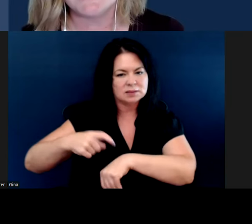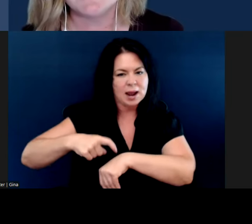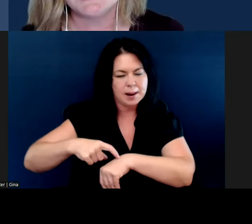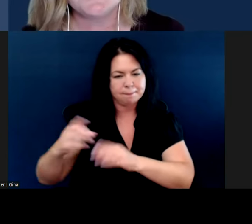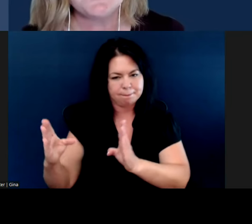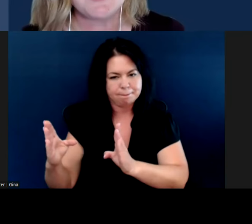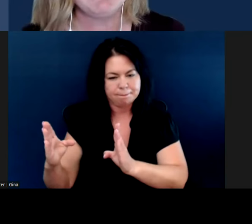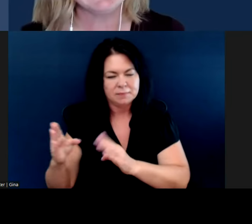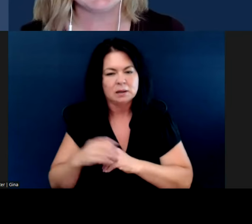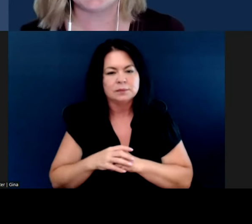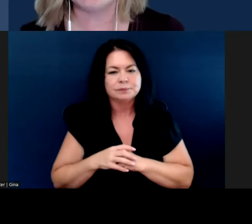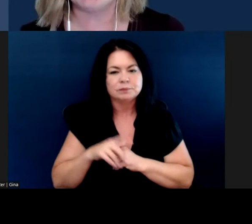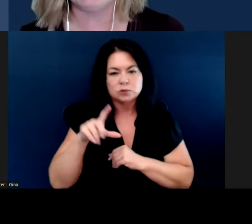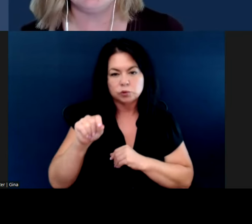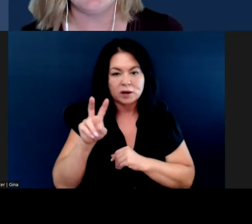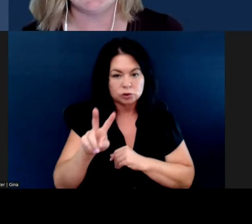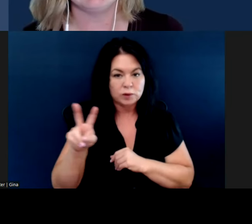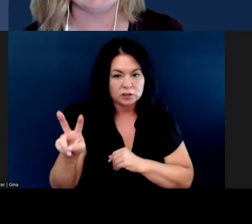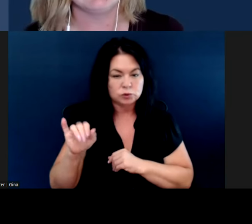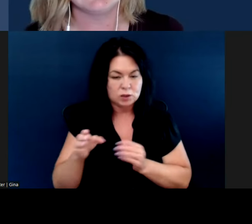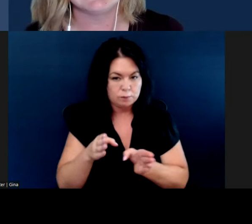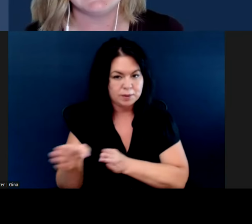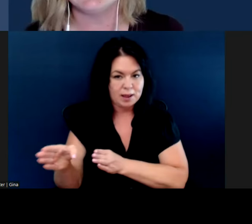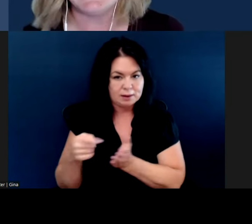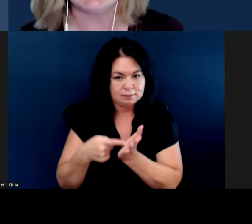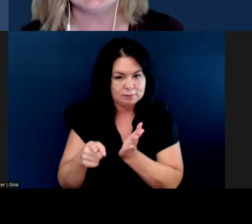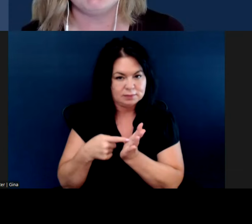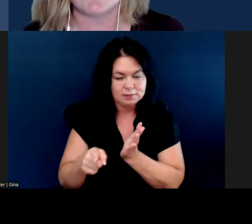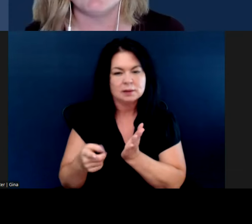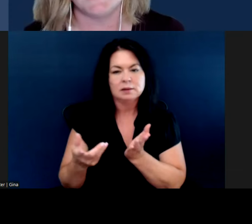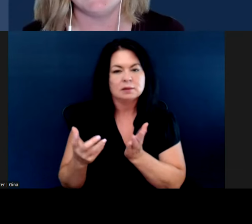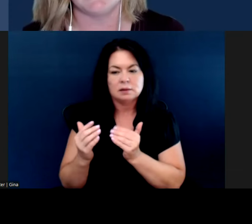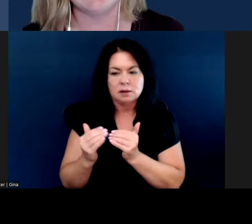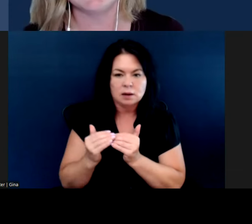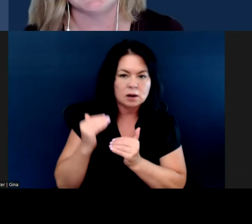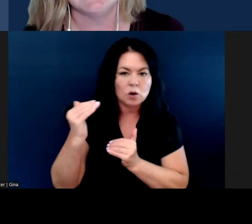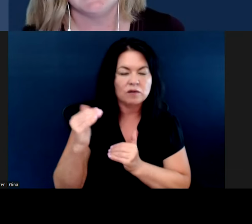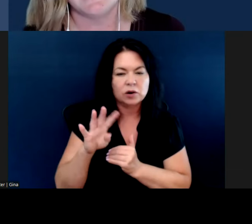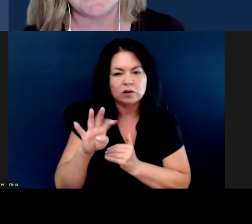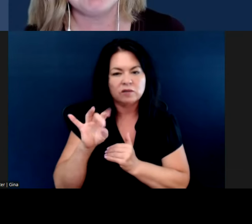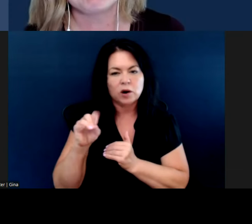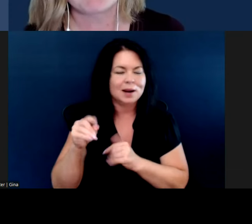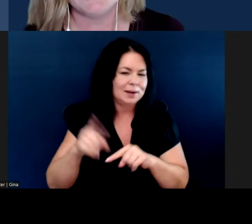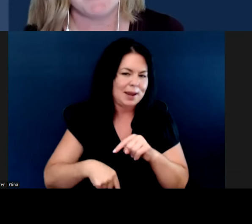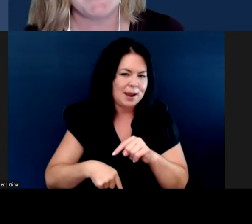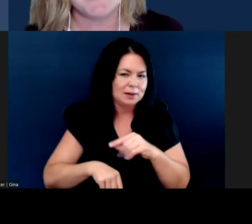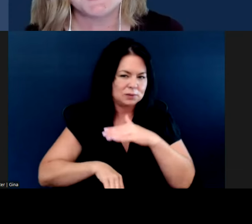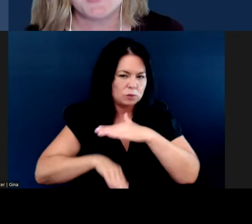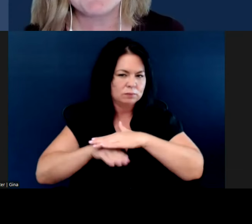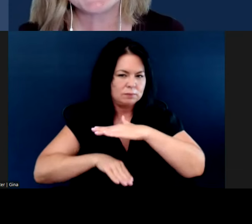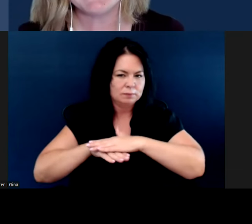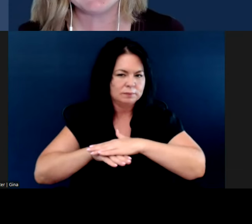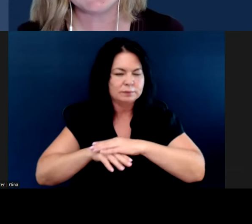for 2022, a plan's deductible, it can't exceed $480. You may pay